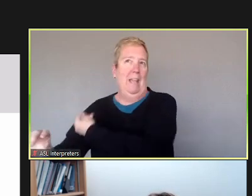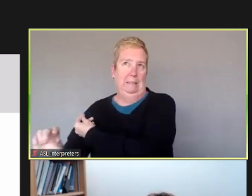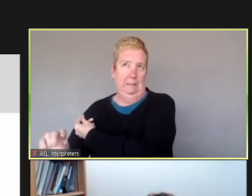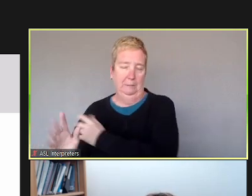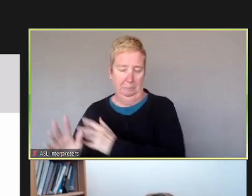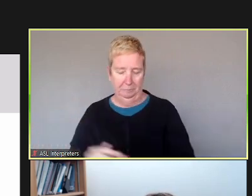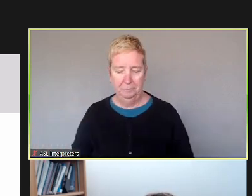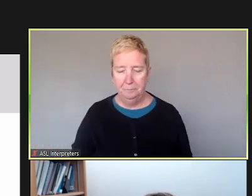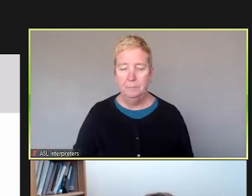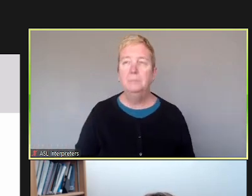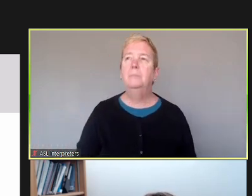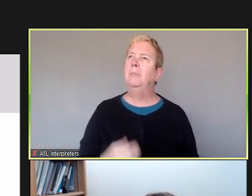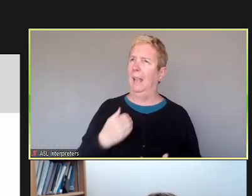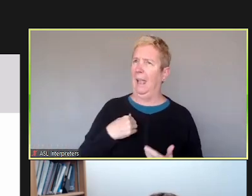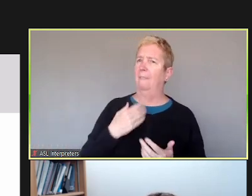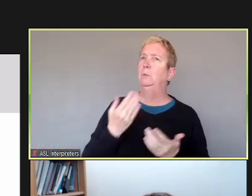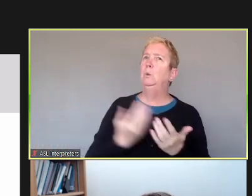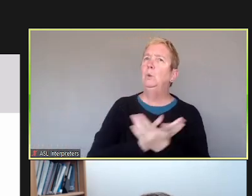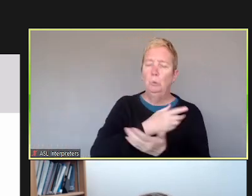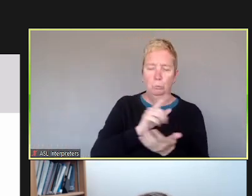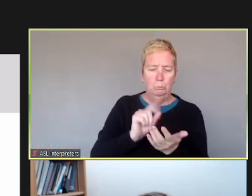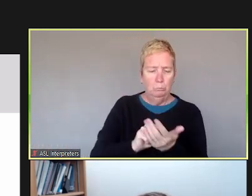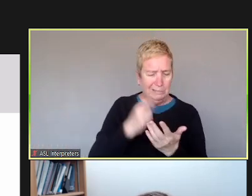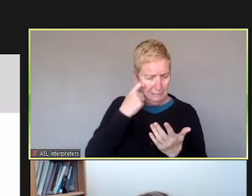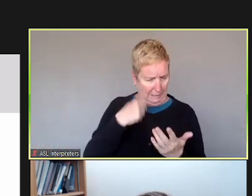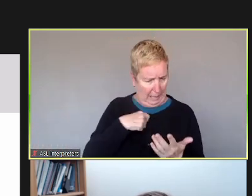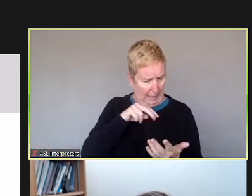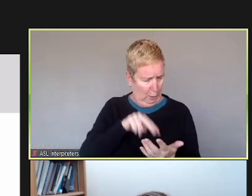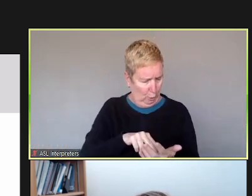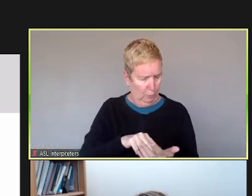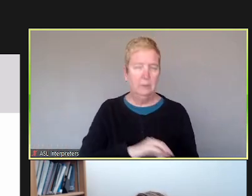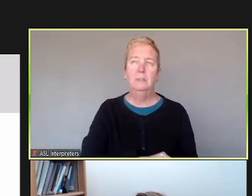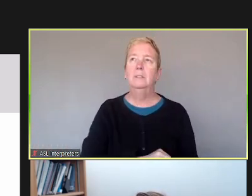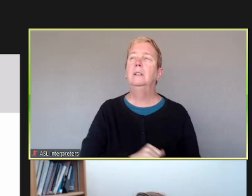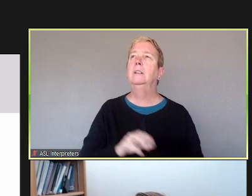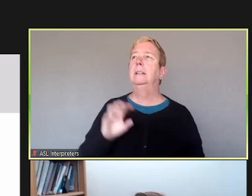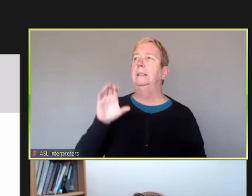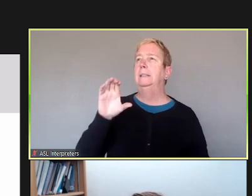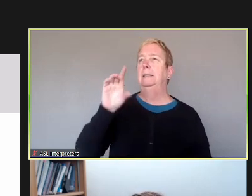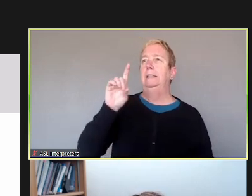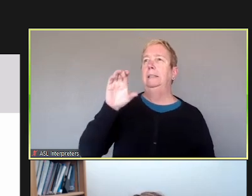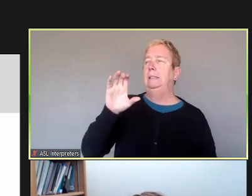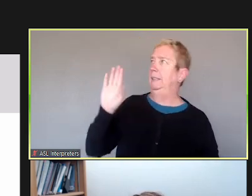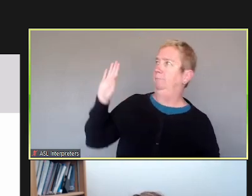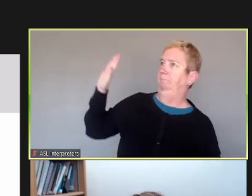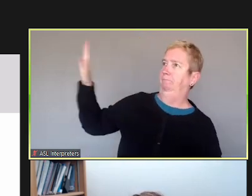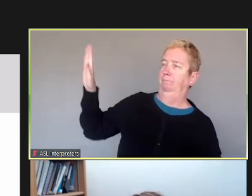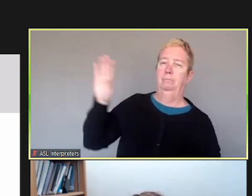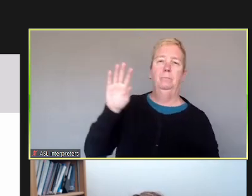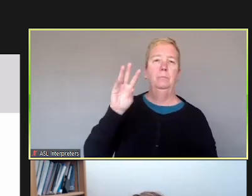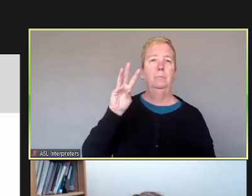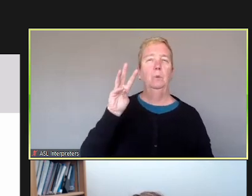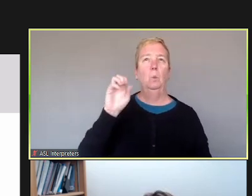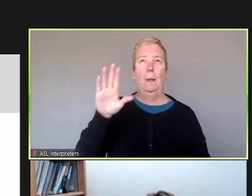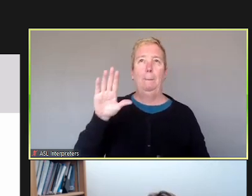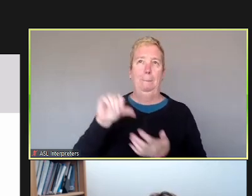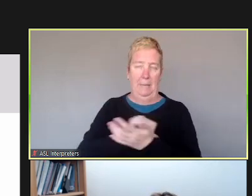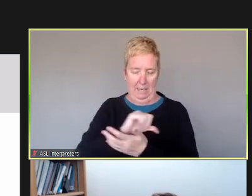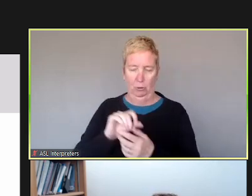data that I had recently looked at on the CDC COVID-19